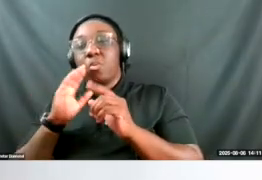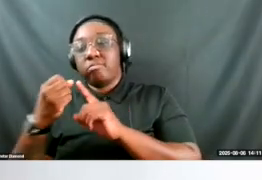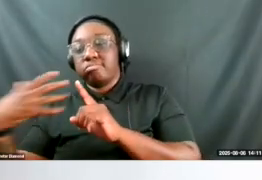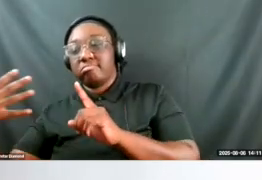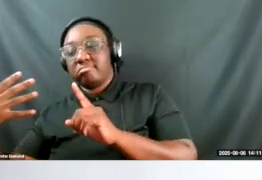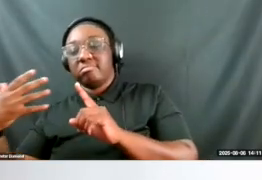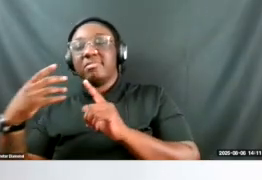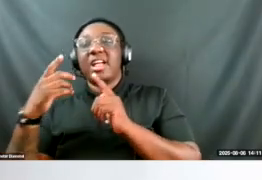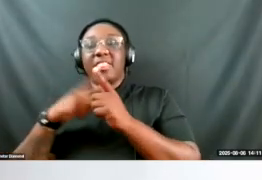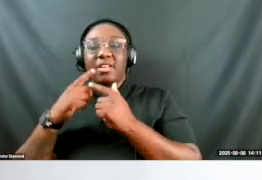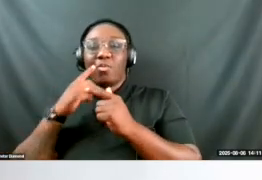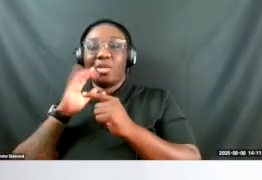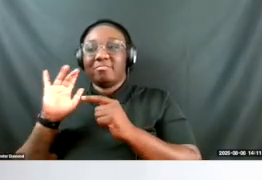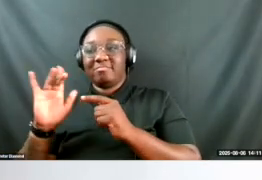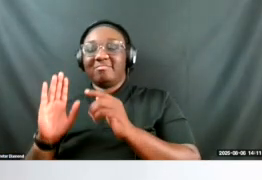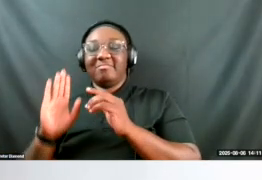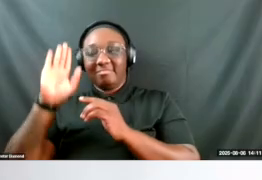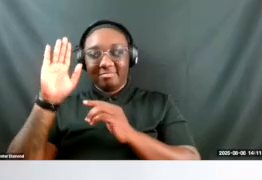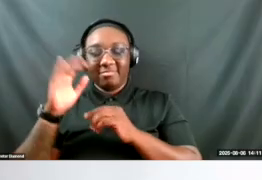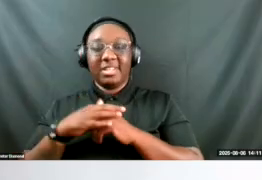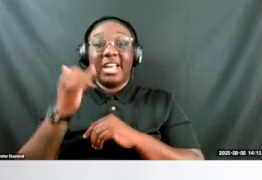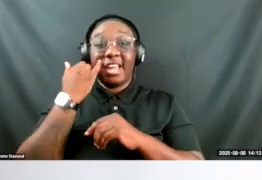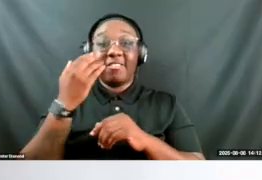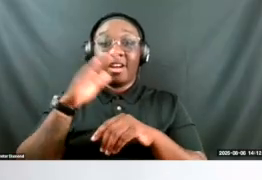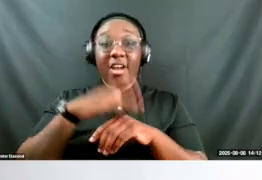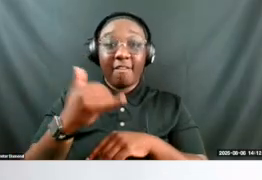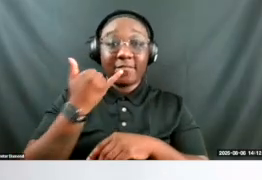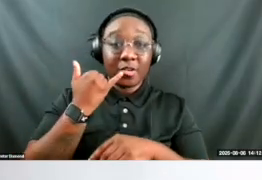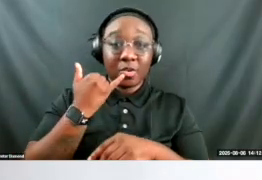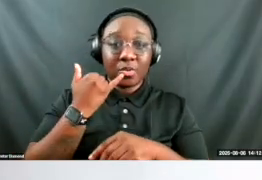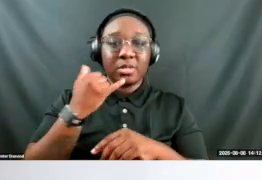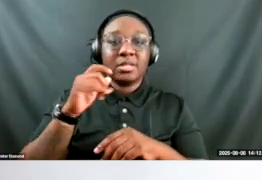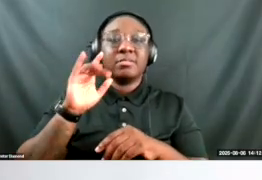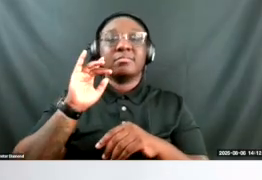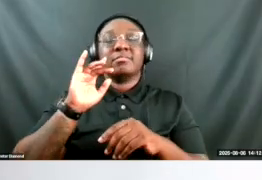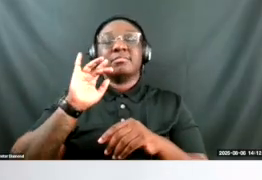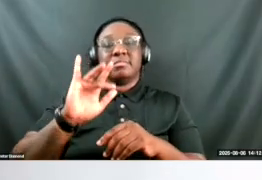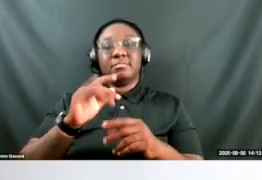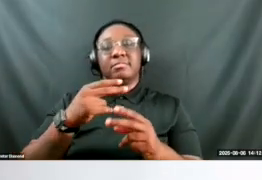send an email to the address on the screen,